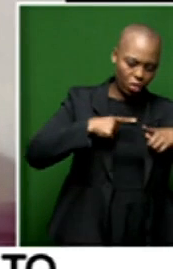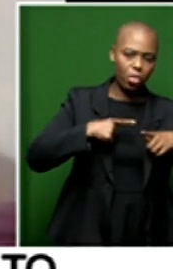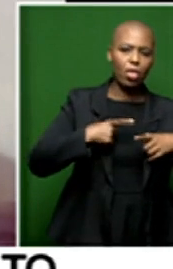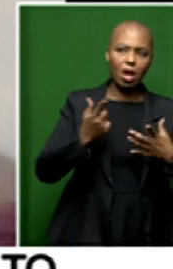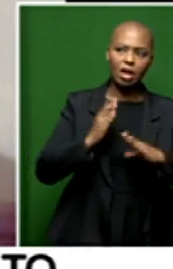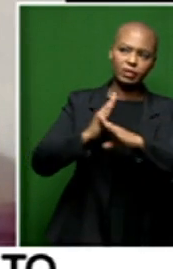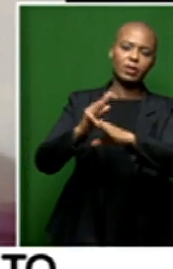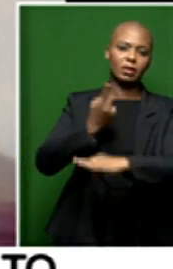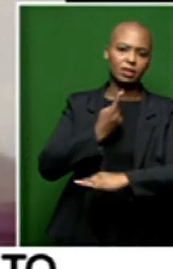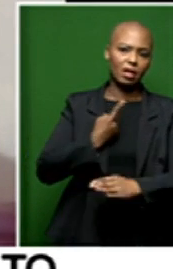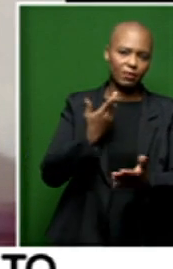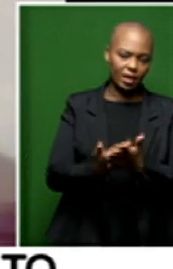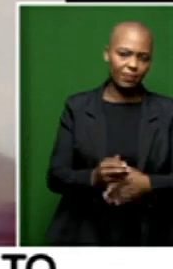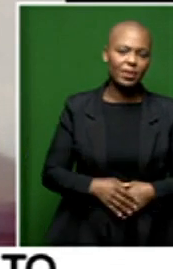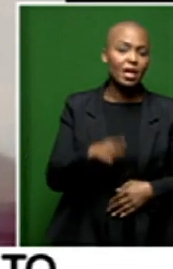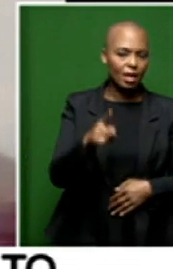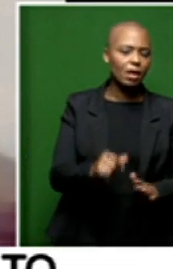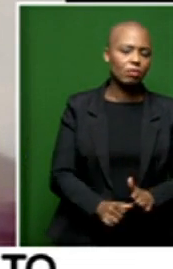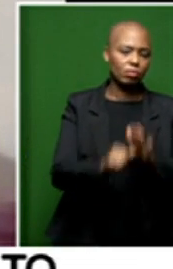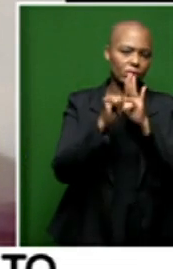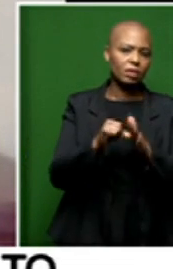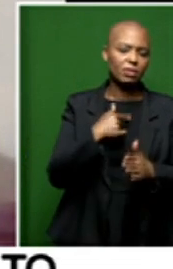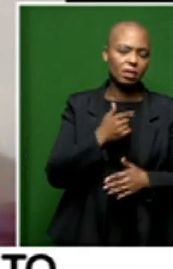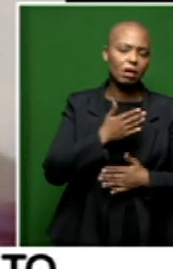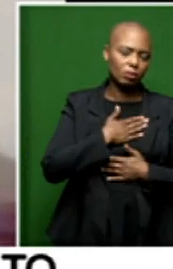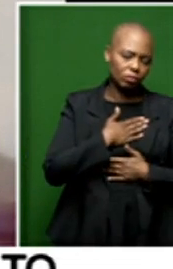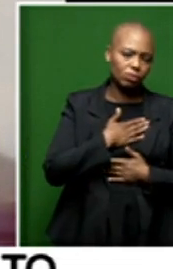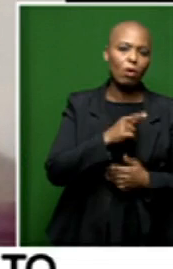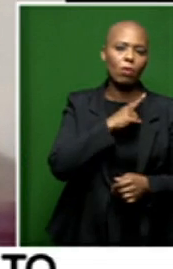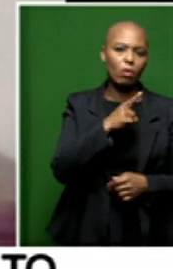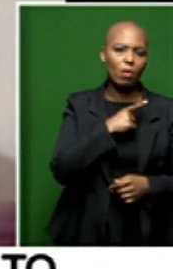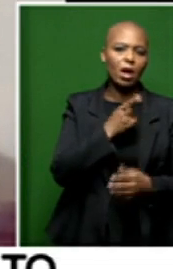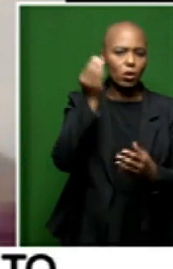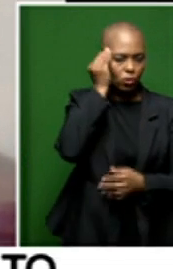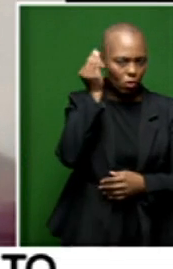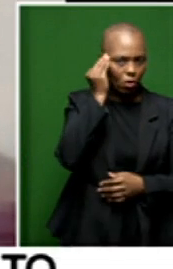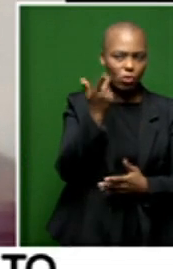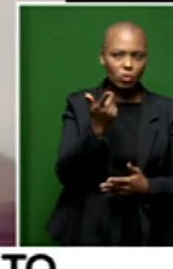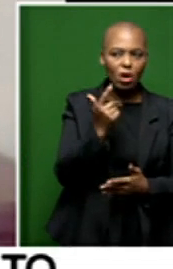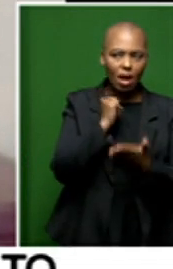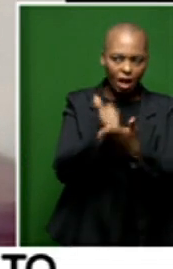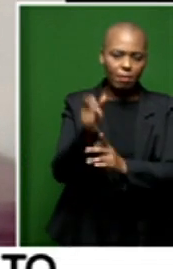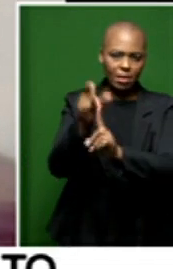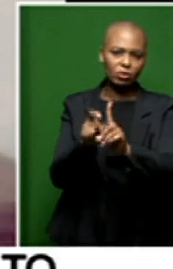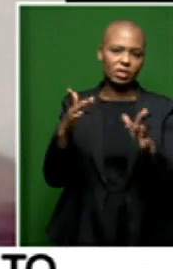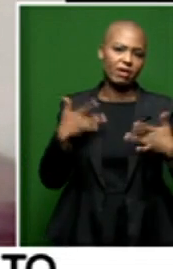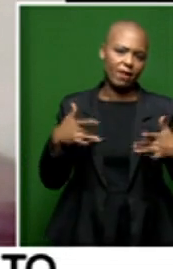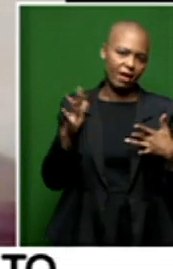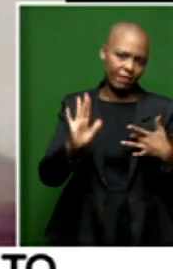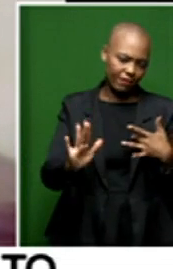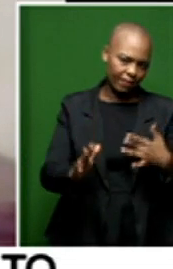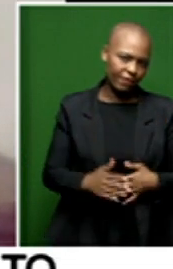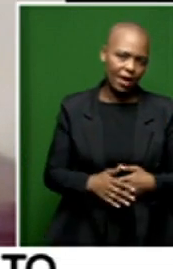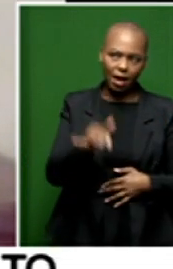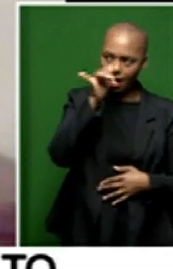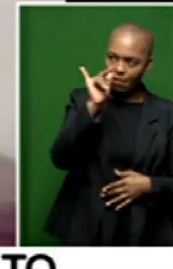and an awesome privilege to know that you've played a small part in helping someone survive the